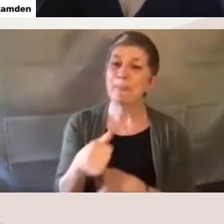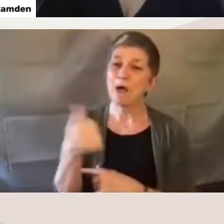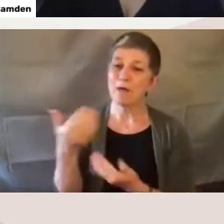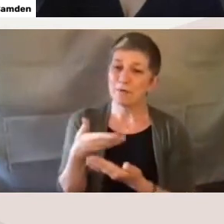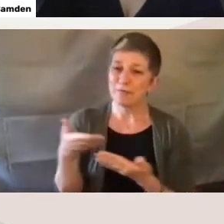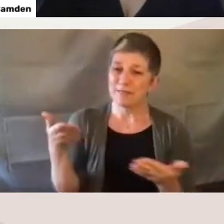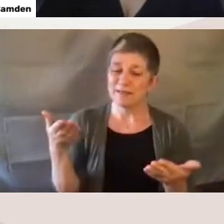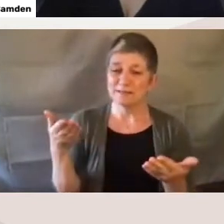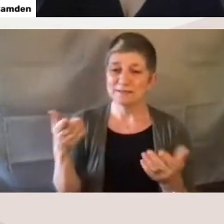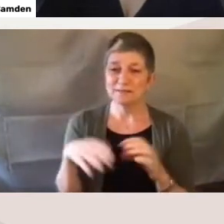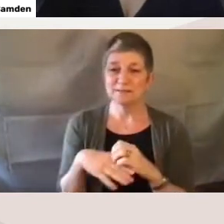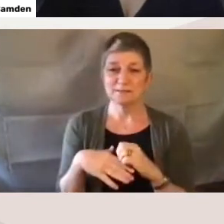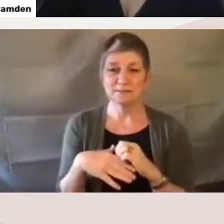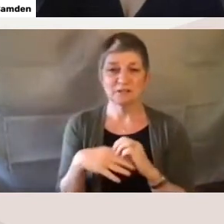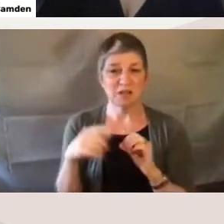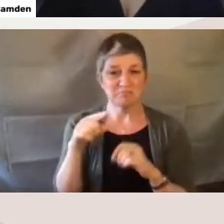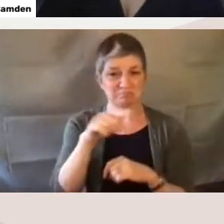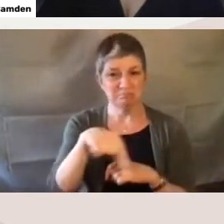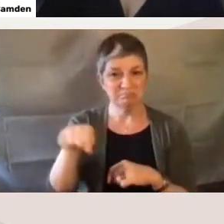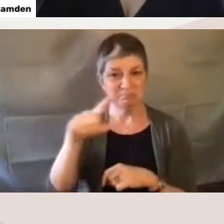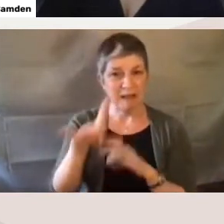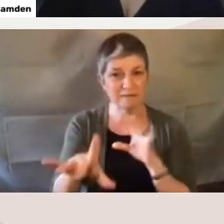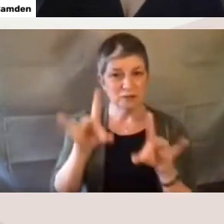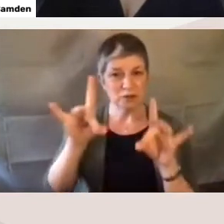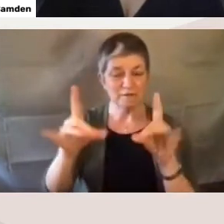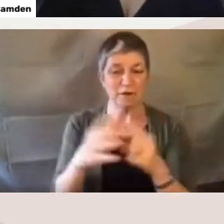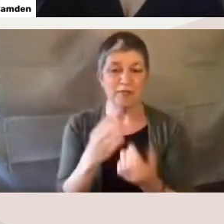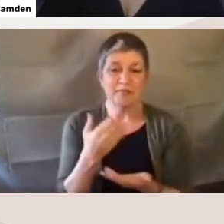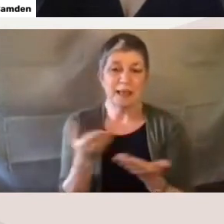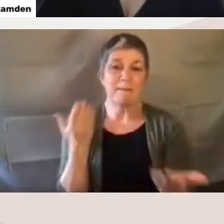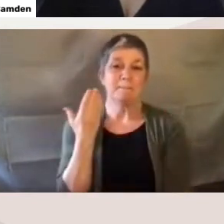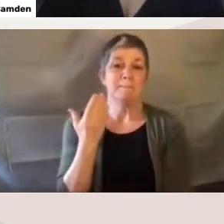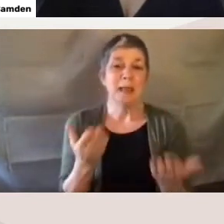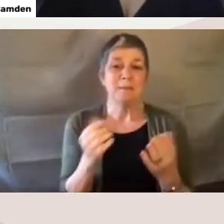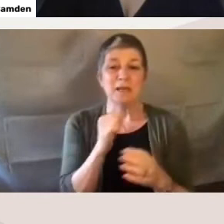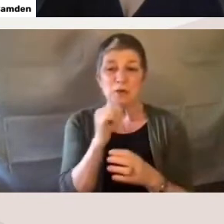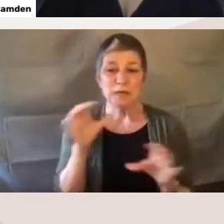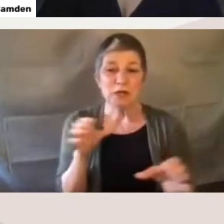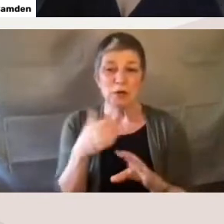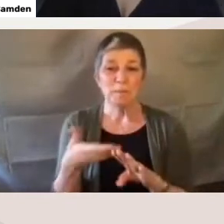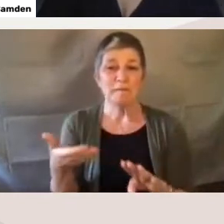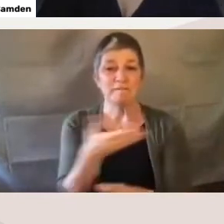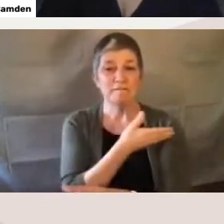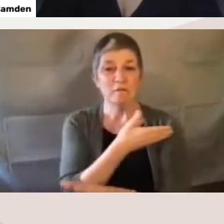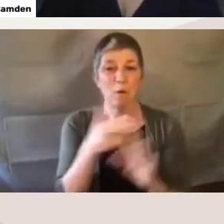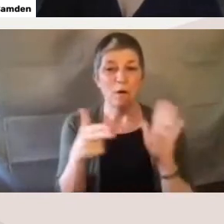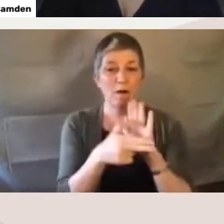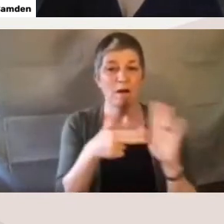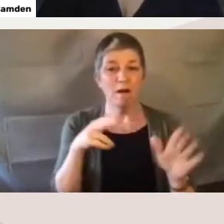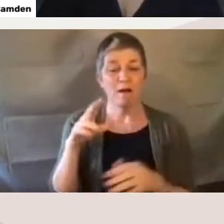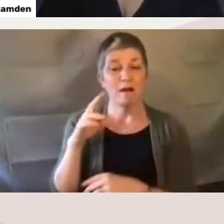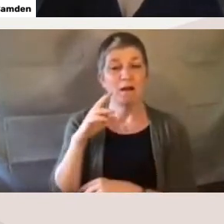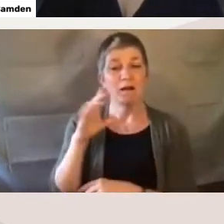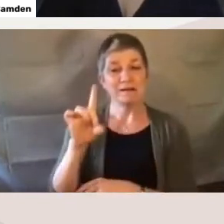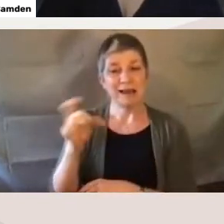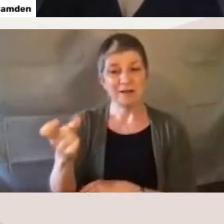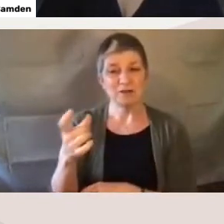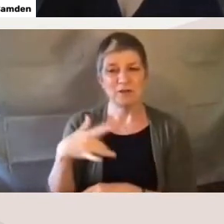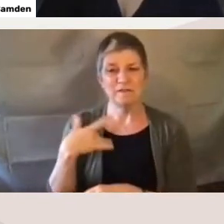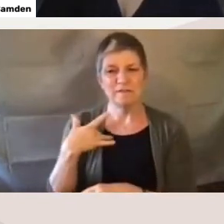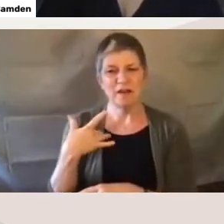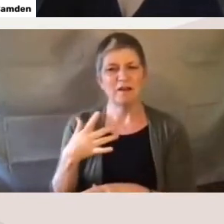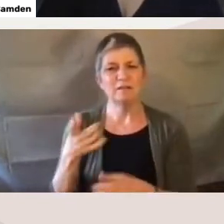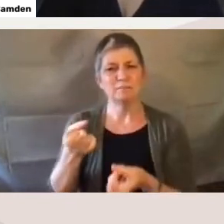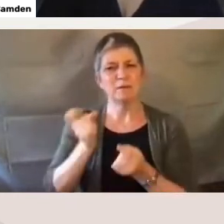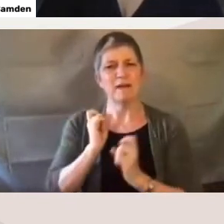that other of you have discovered, things that maybe you didn't do before your diagnosis that you have found comfort you now